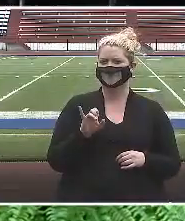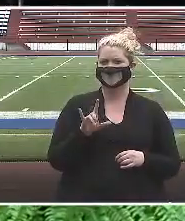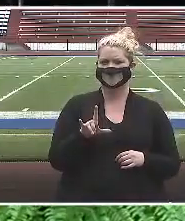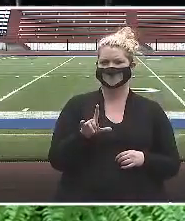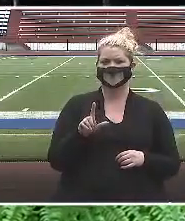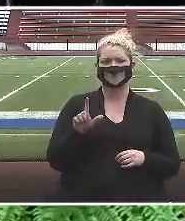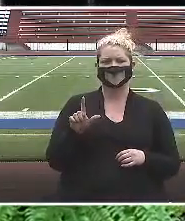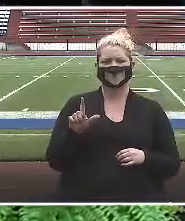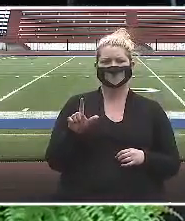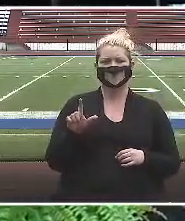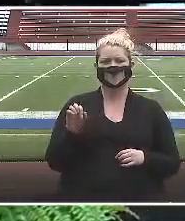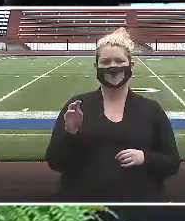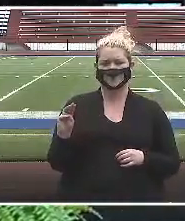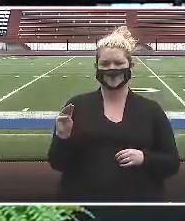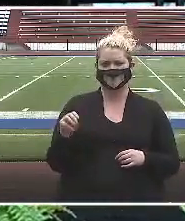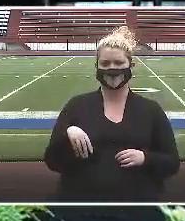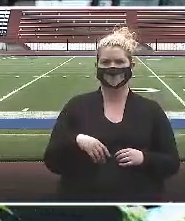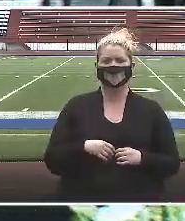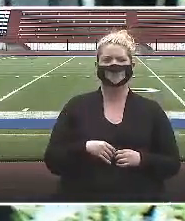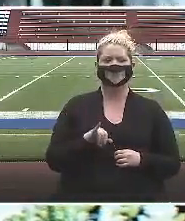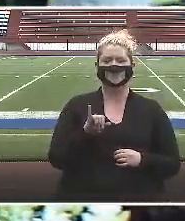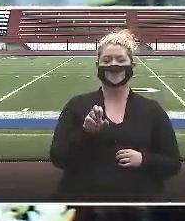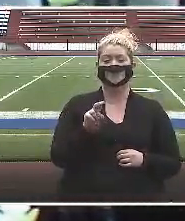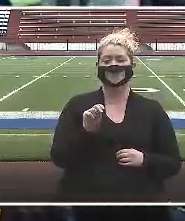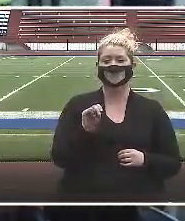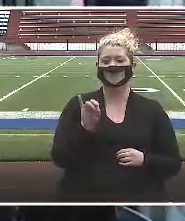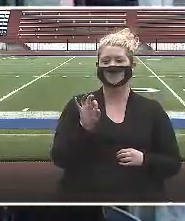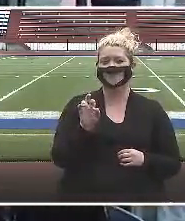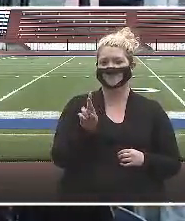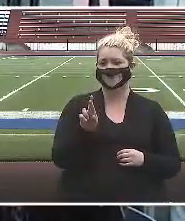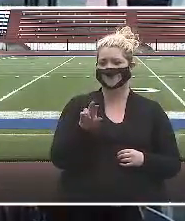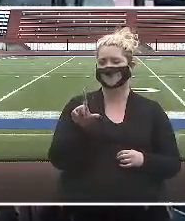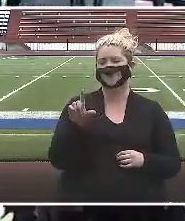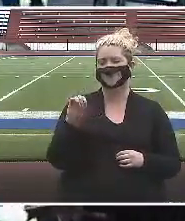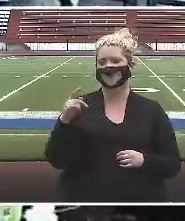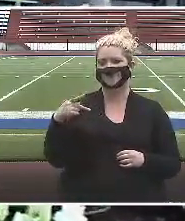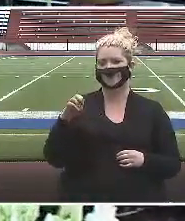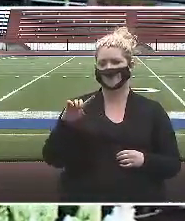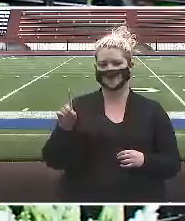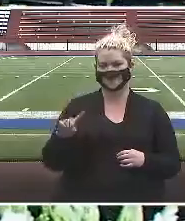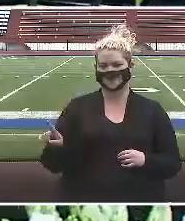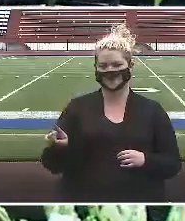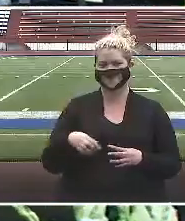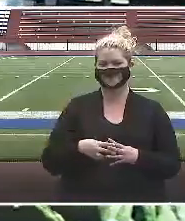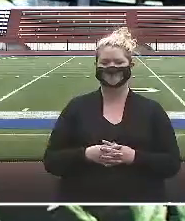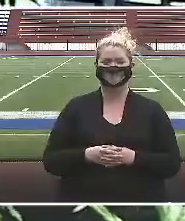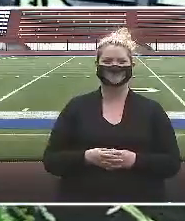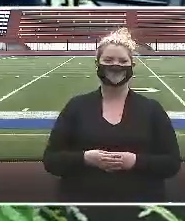Jennifer Lopez.